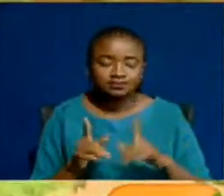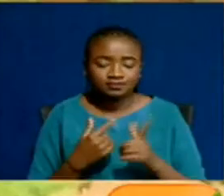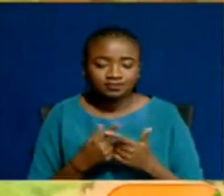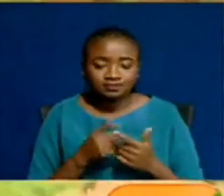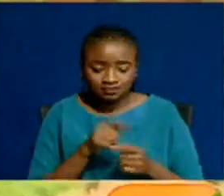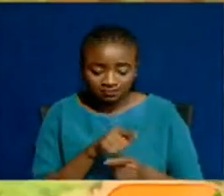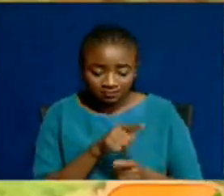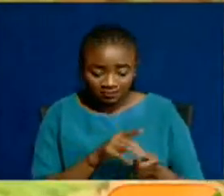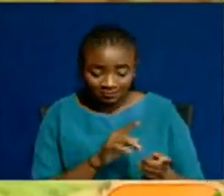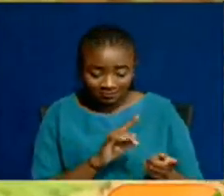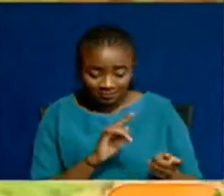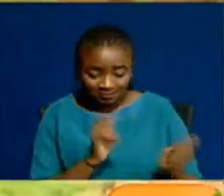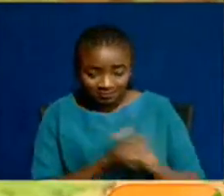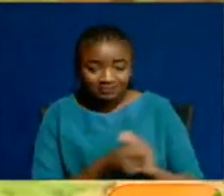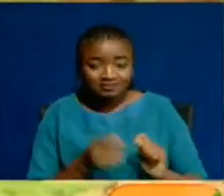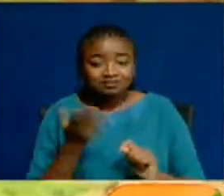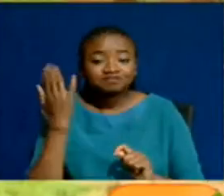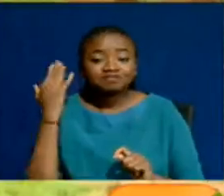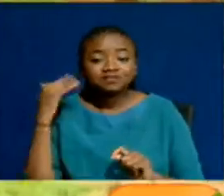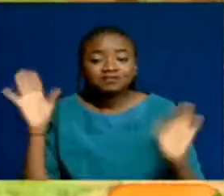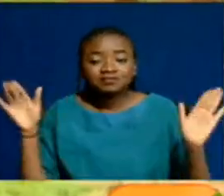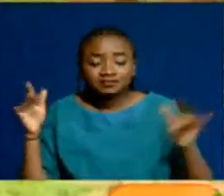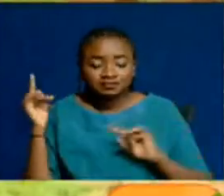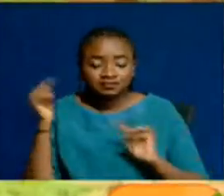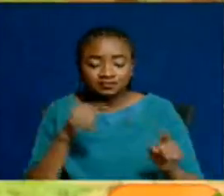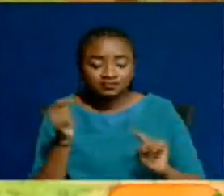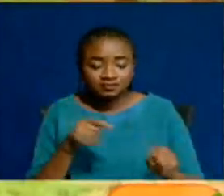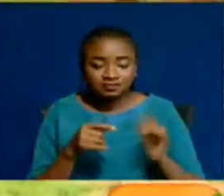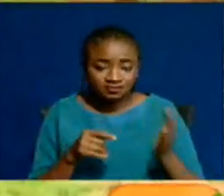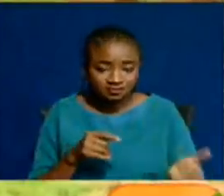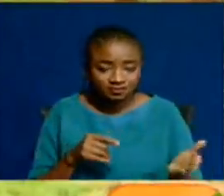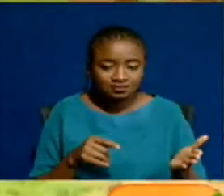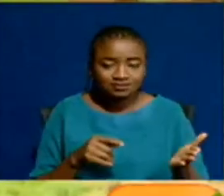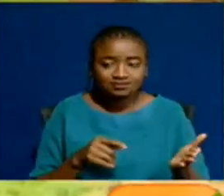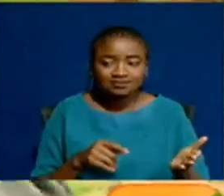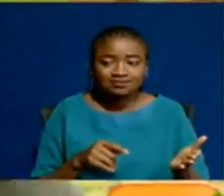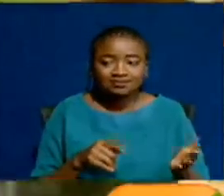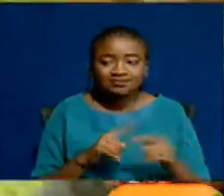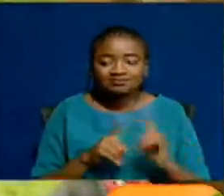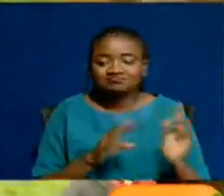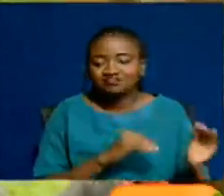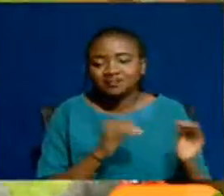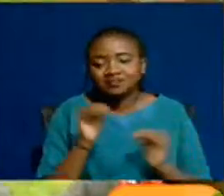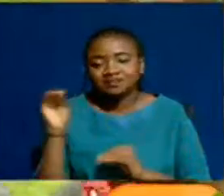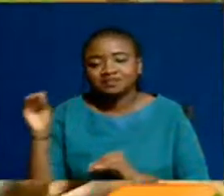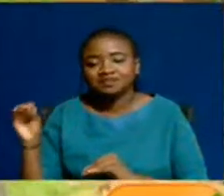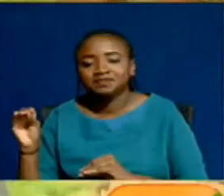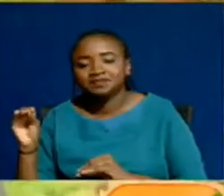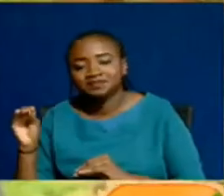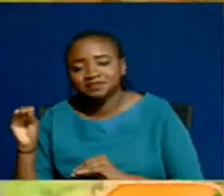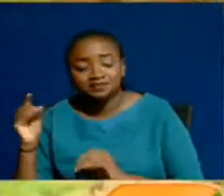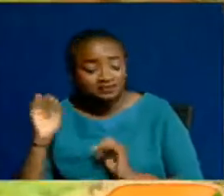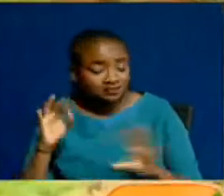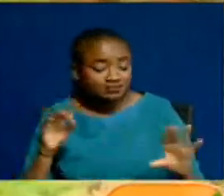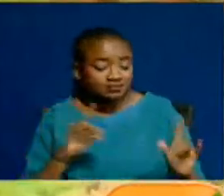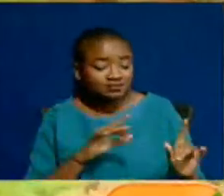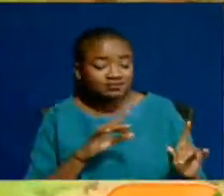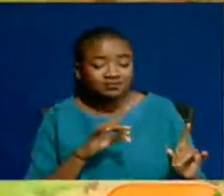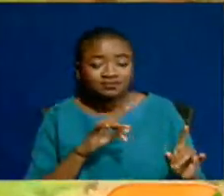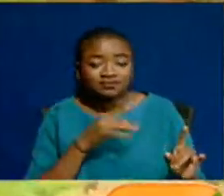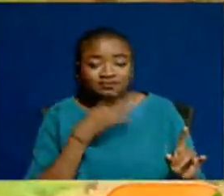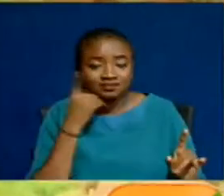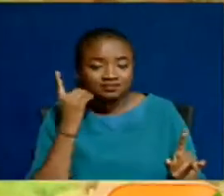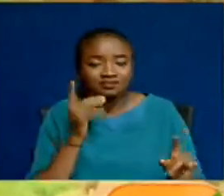birds that exist in that fresh water wetland. They start moving and they